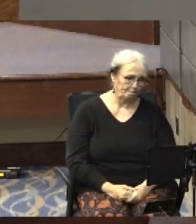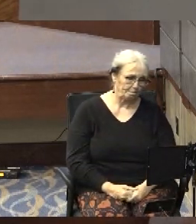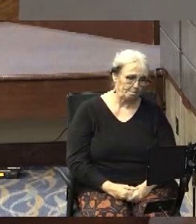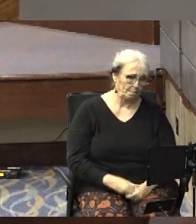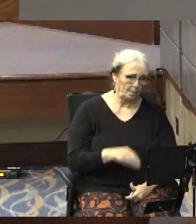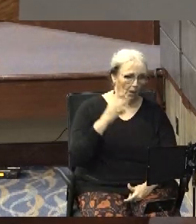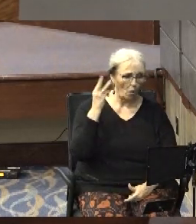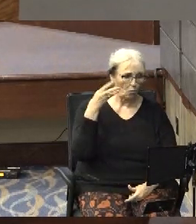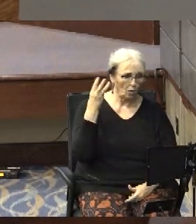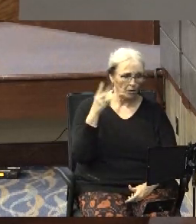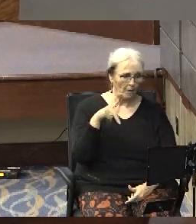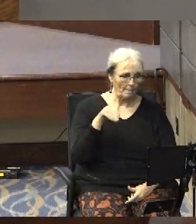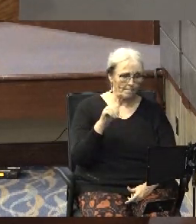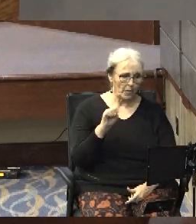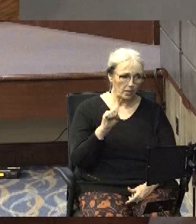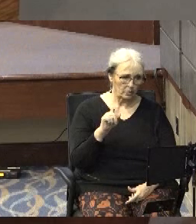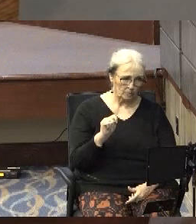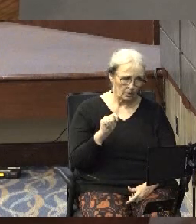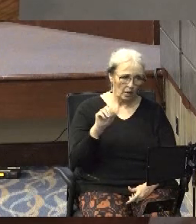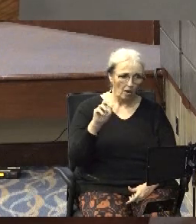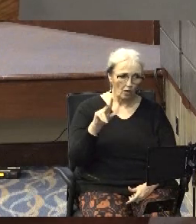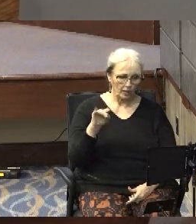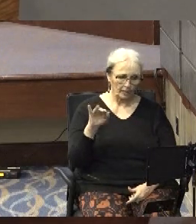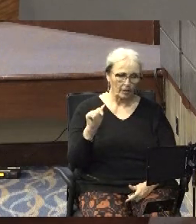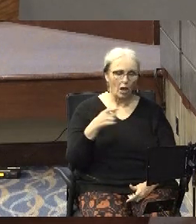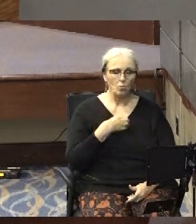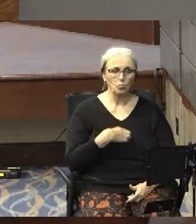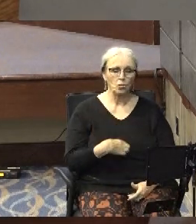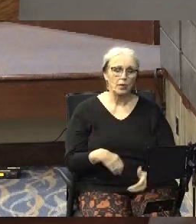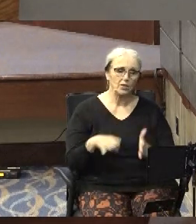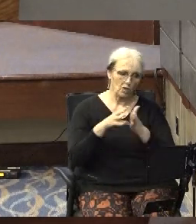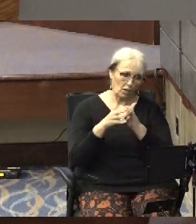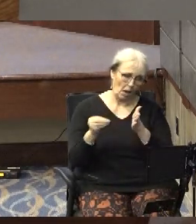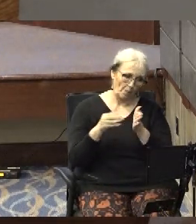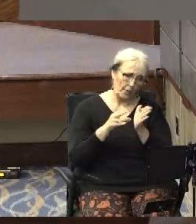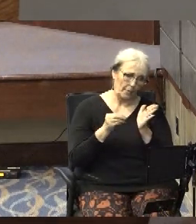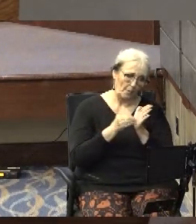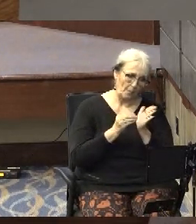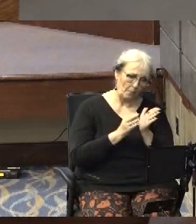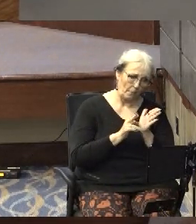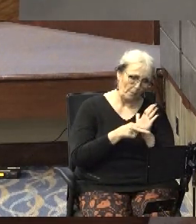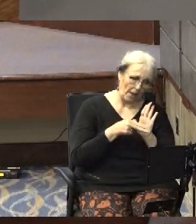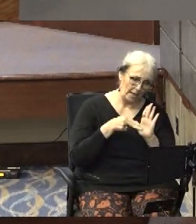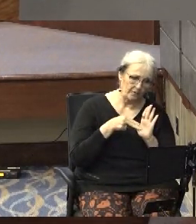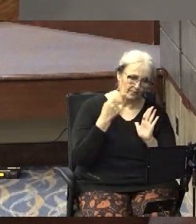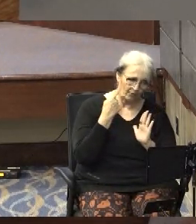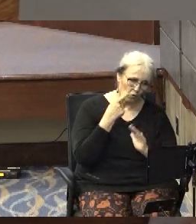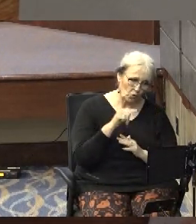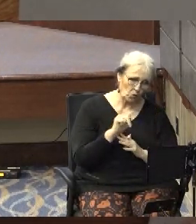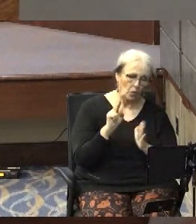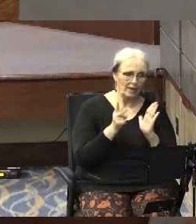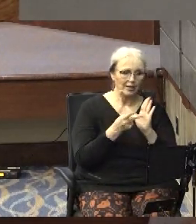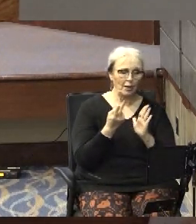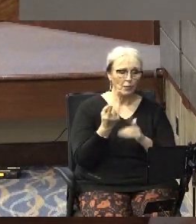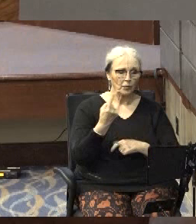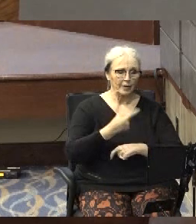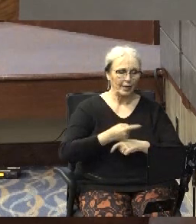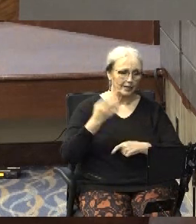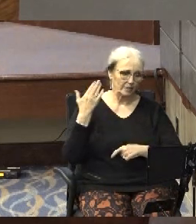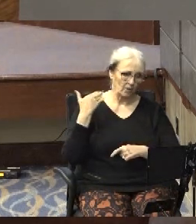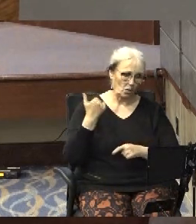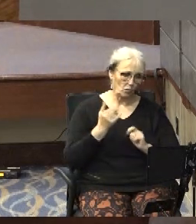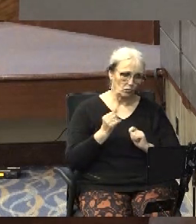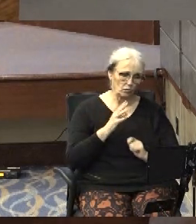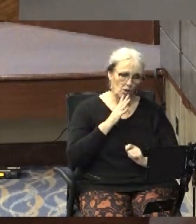Washington Post article, which I copied and pasted in this piece of paper here for you, just a couple days ago, addresses